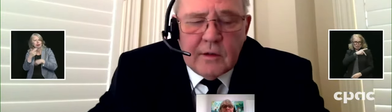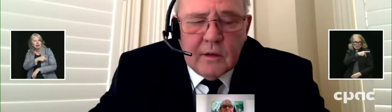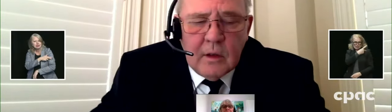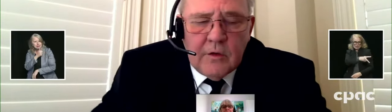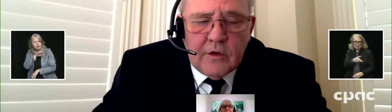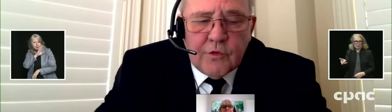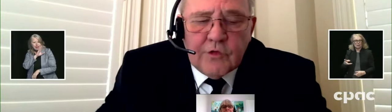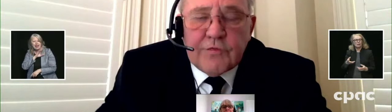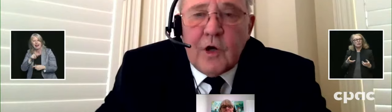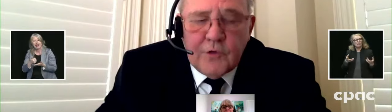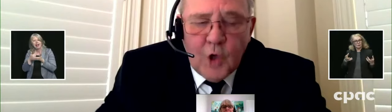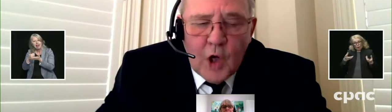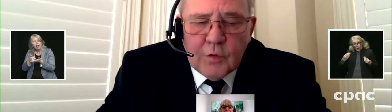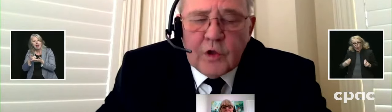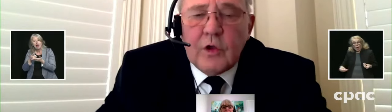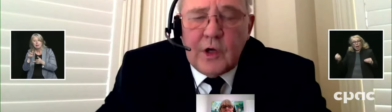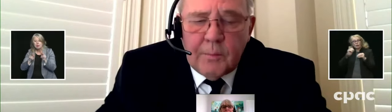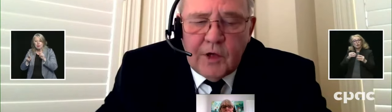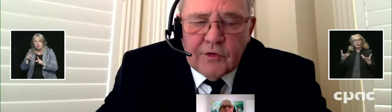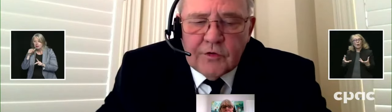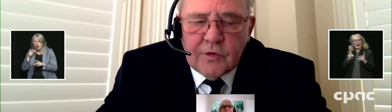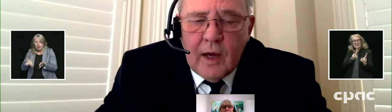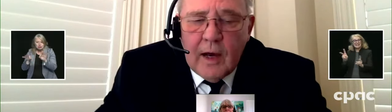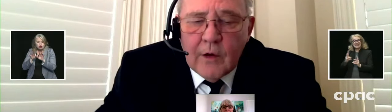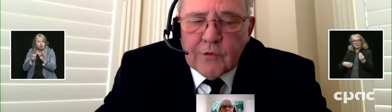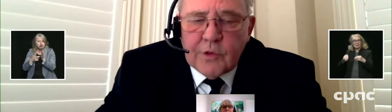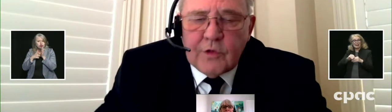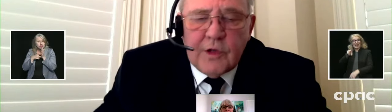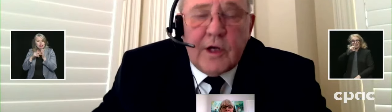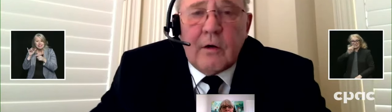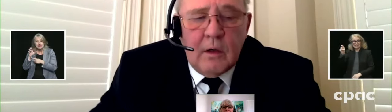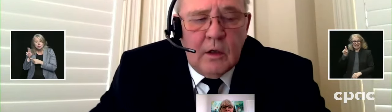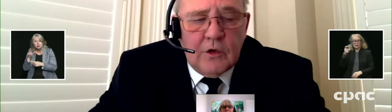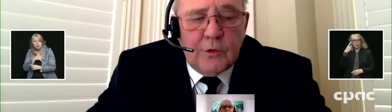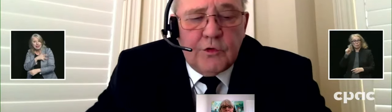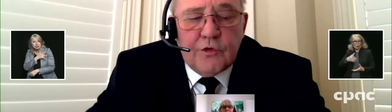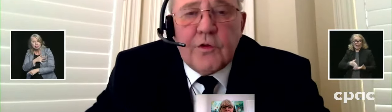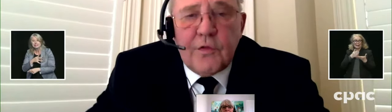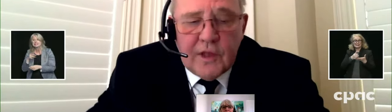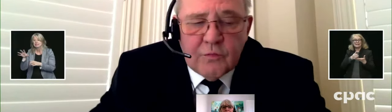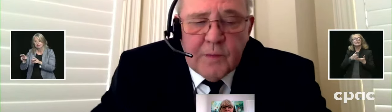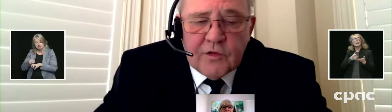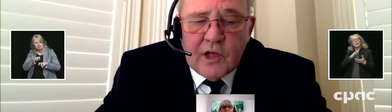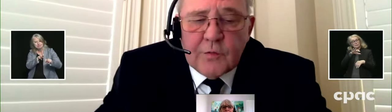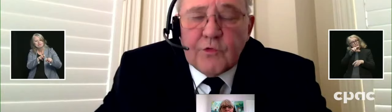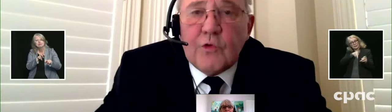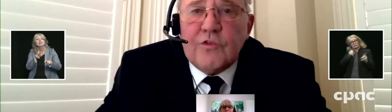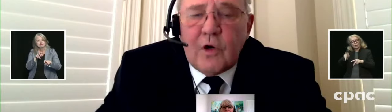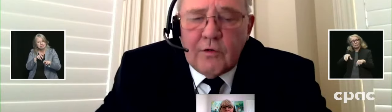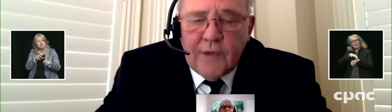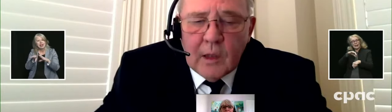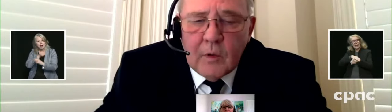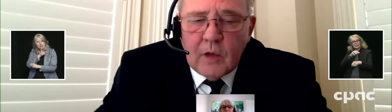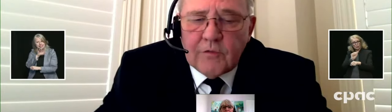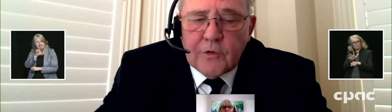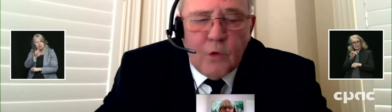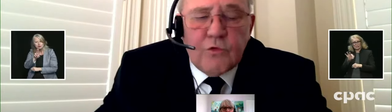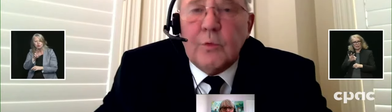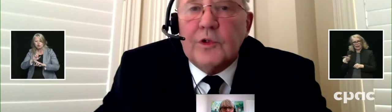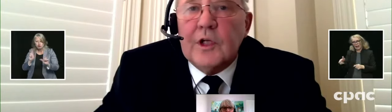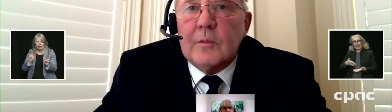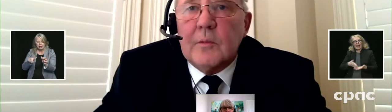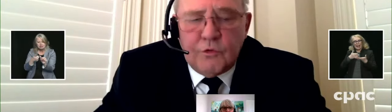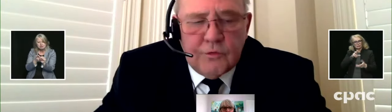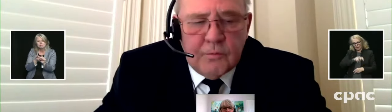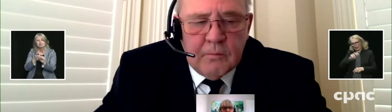facilitate the transfer of non-critical care patients out of critical care to ensure that these specialized resources are available for those who